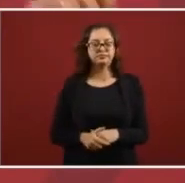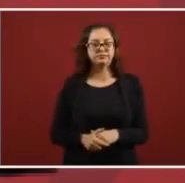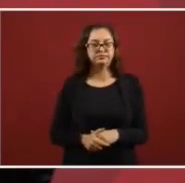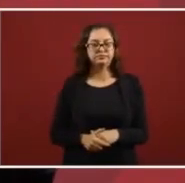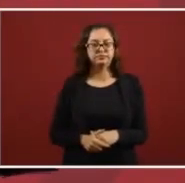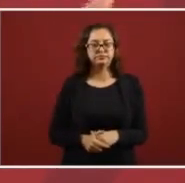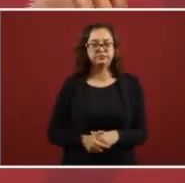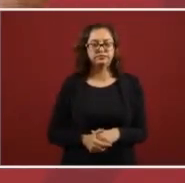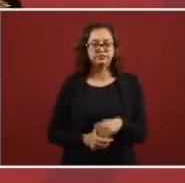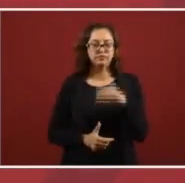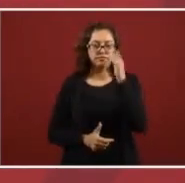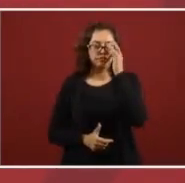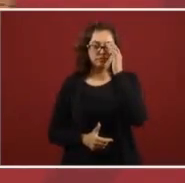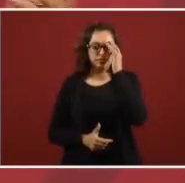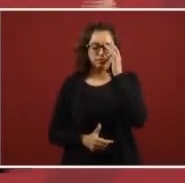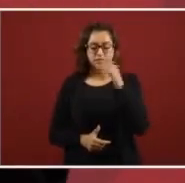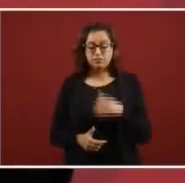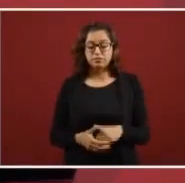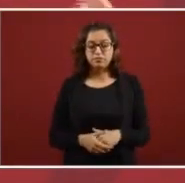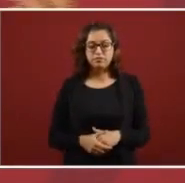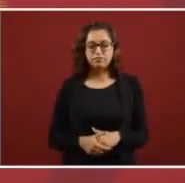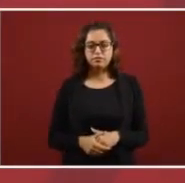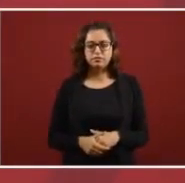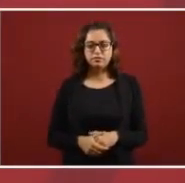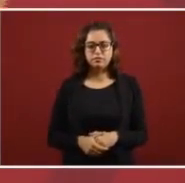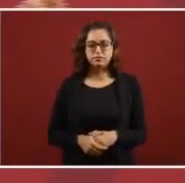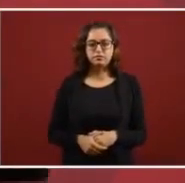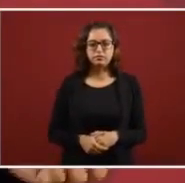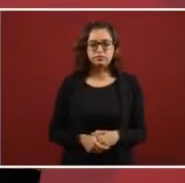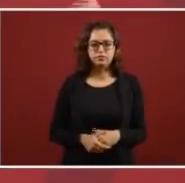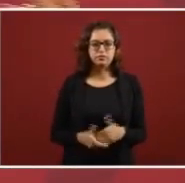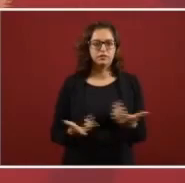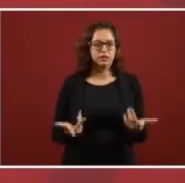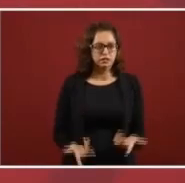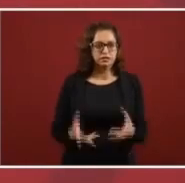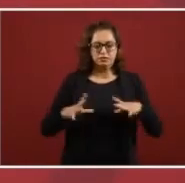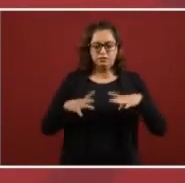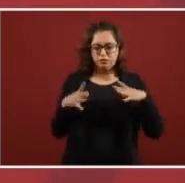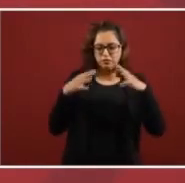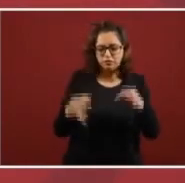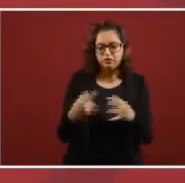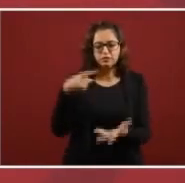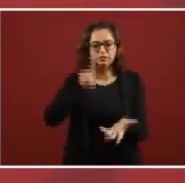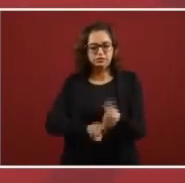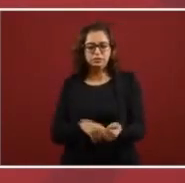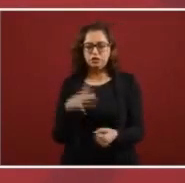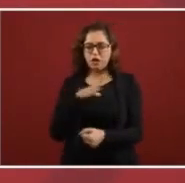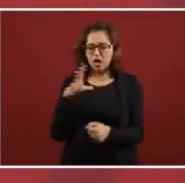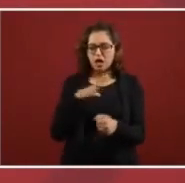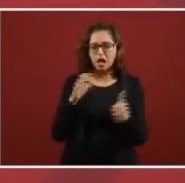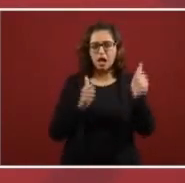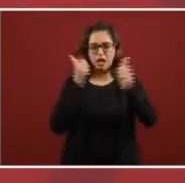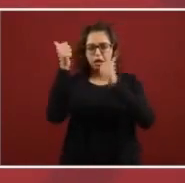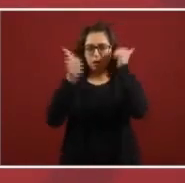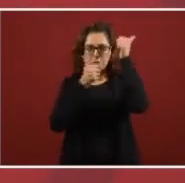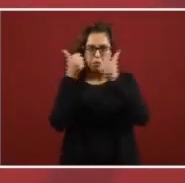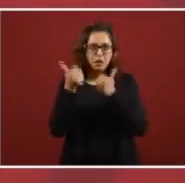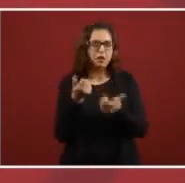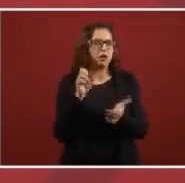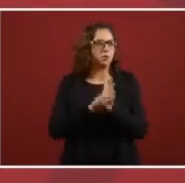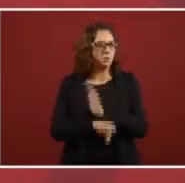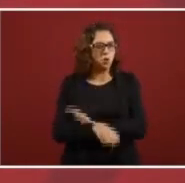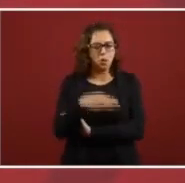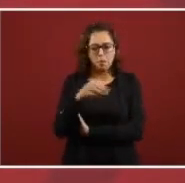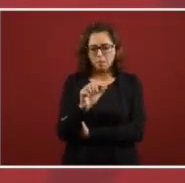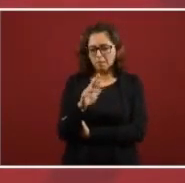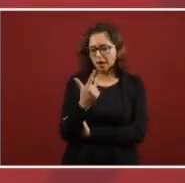And in the 1970 years, they participated in the foundation of anthropology. Margarita